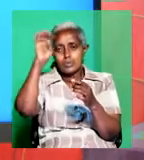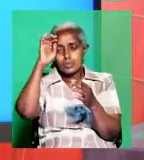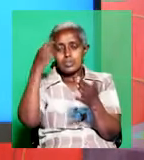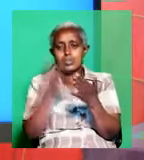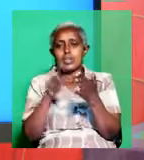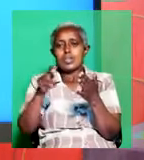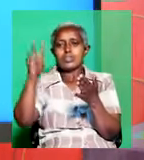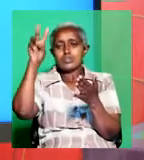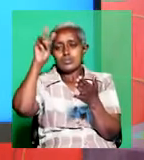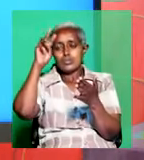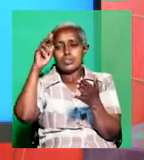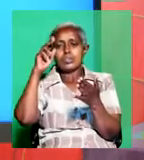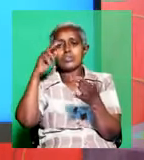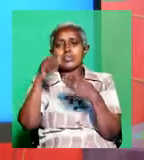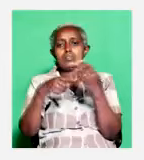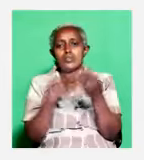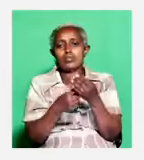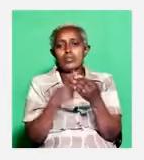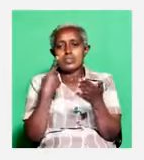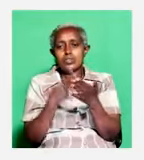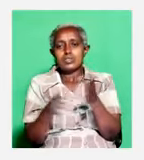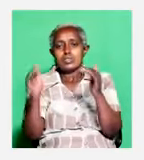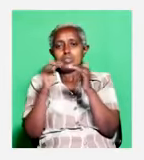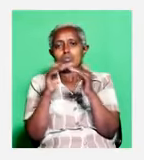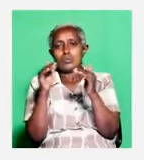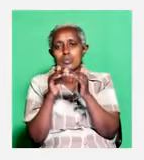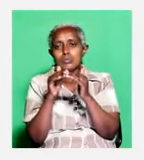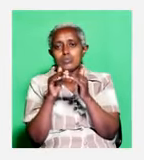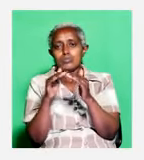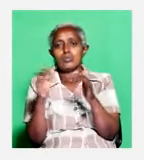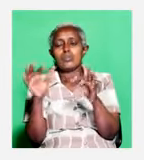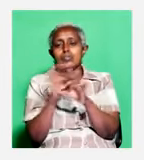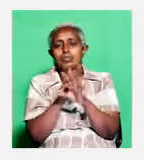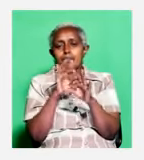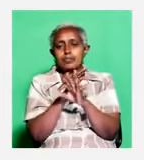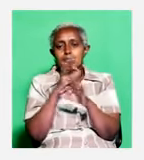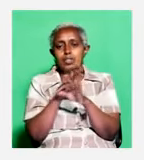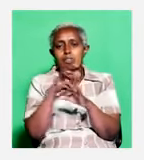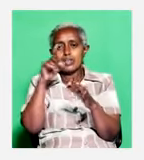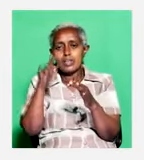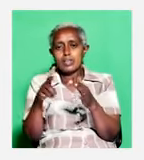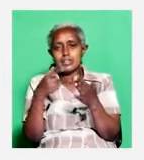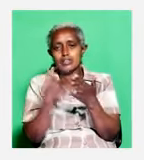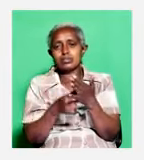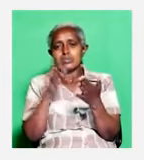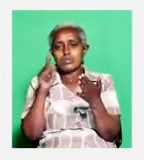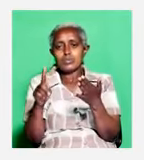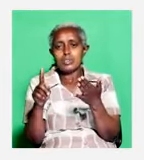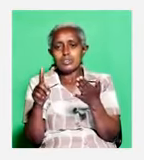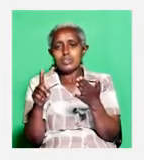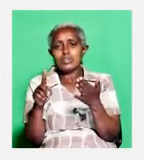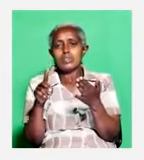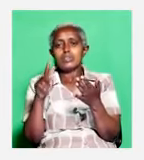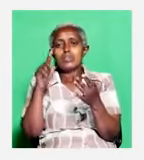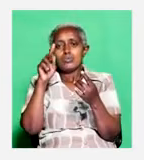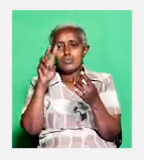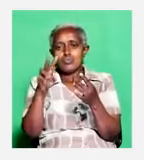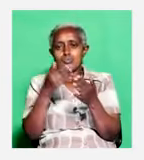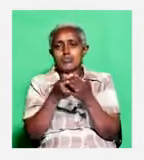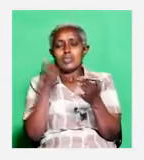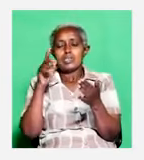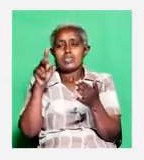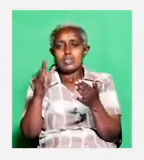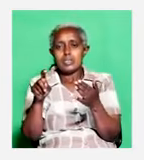have x squared. Therefore, this equal to factoring x, you have this one, this 2